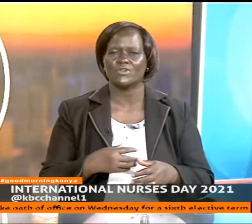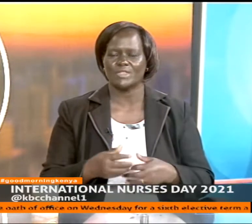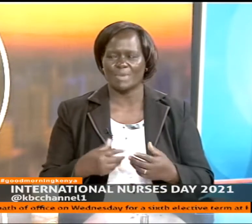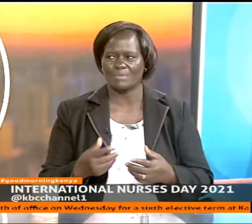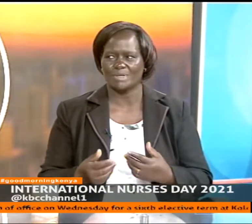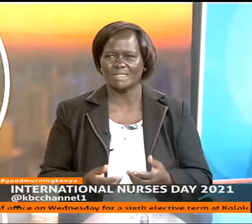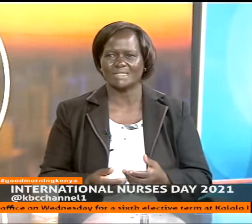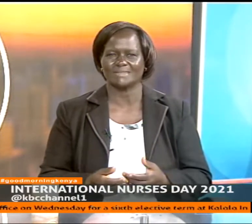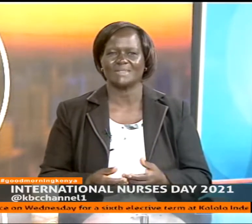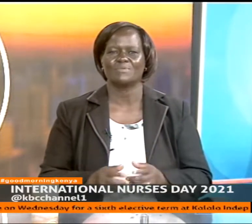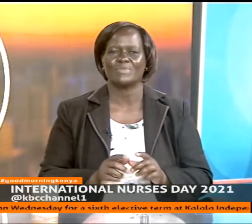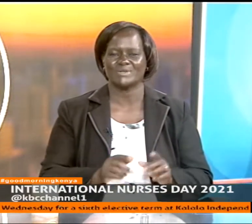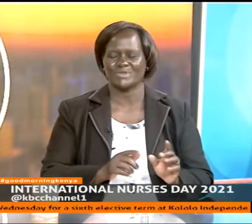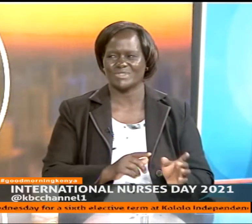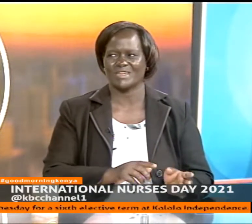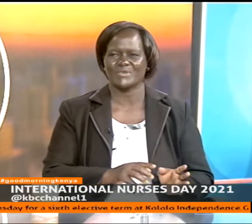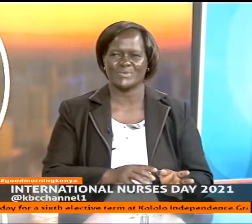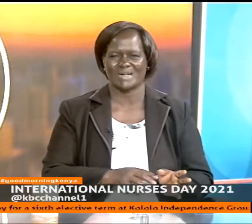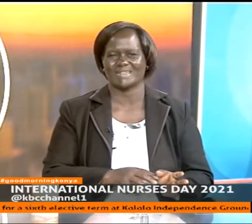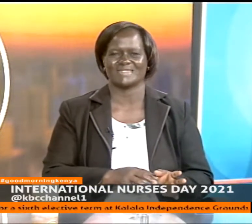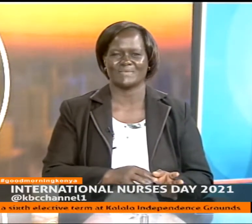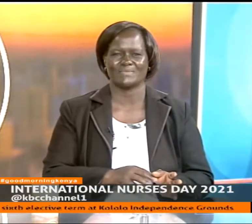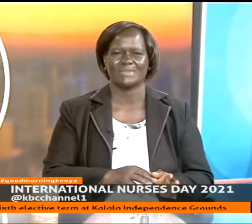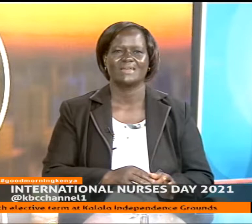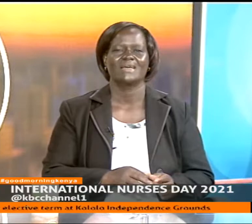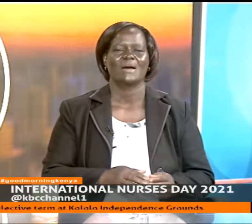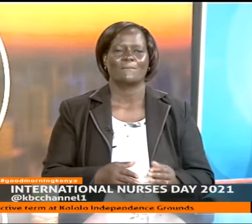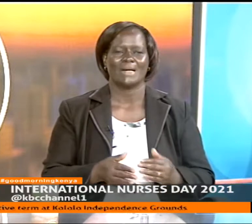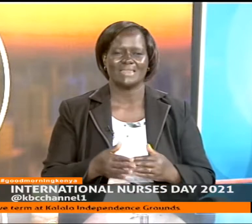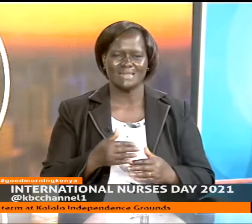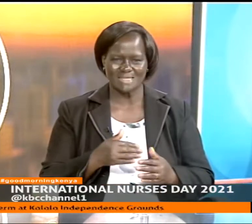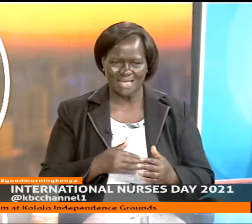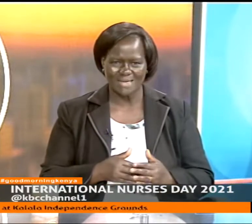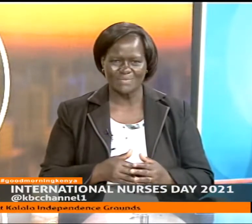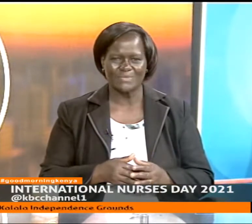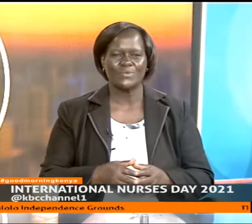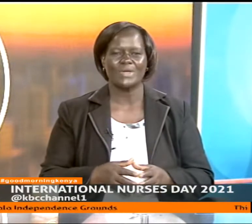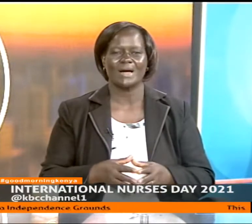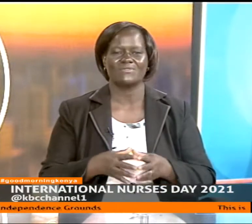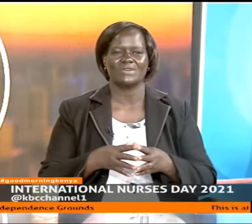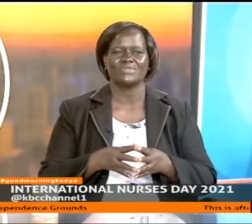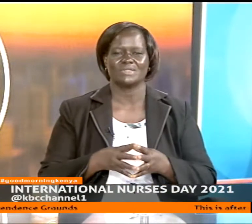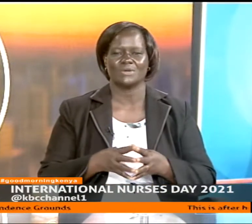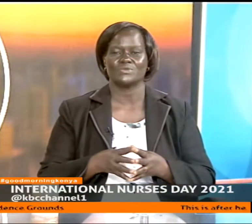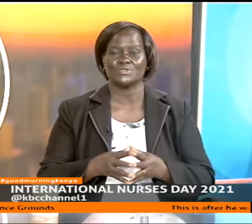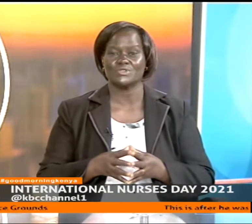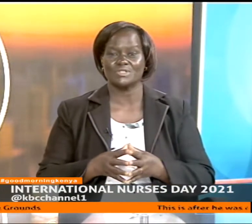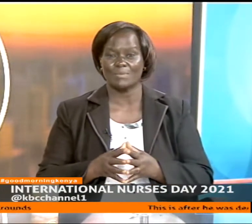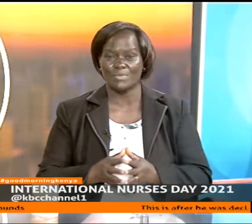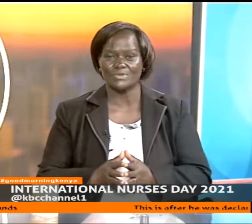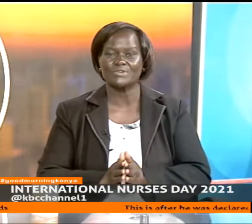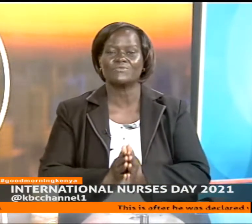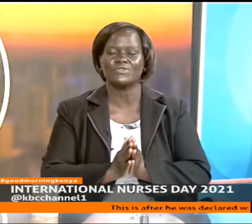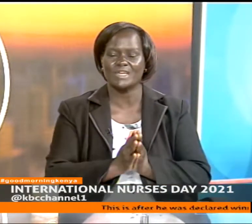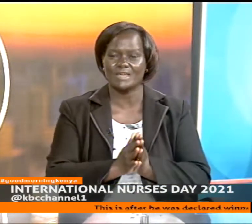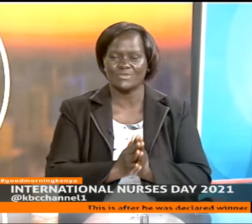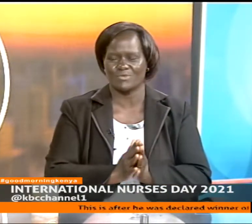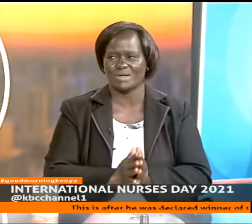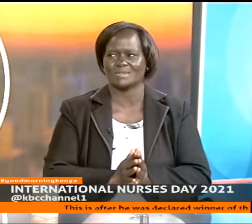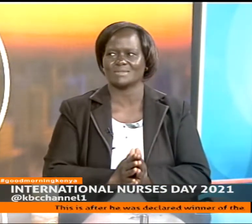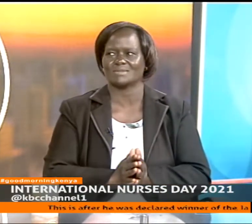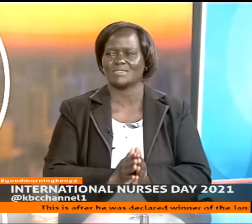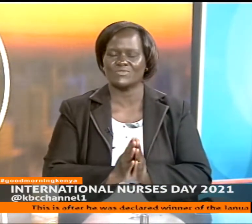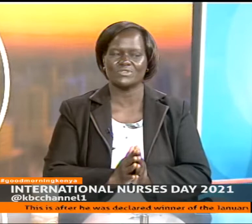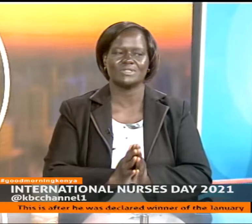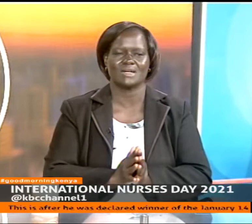support for the public, but not the health workers. But this time, we have now the psychosocial support for the